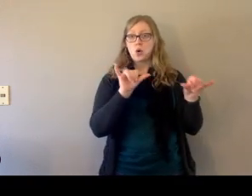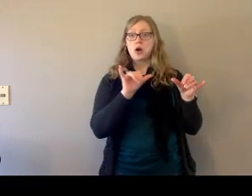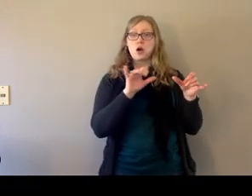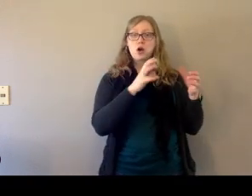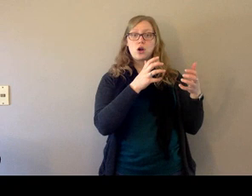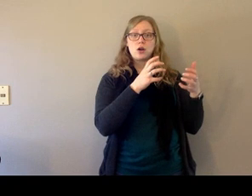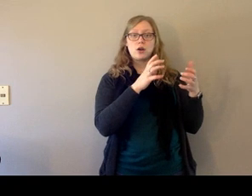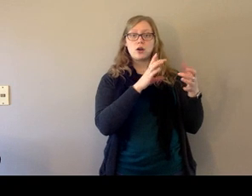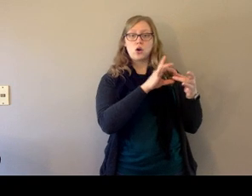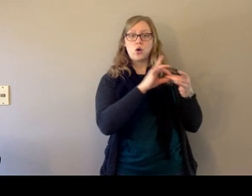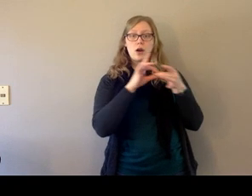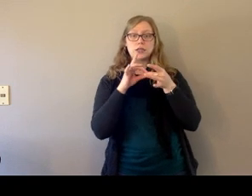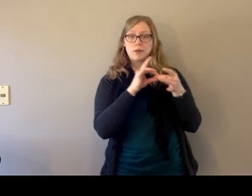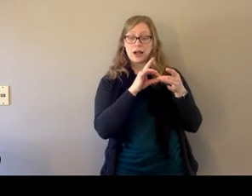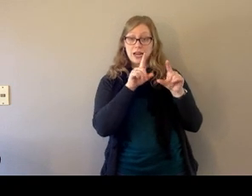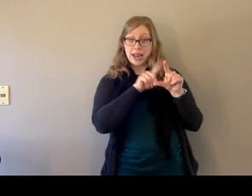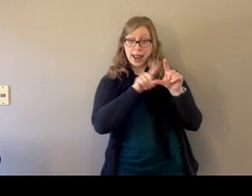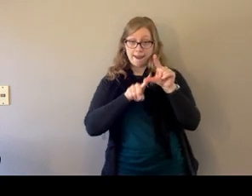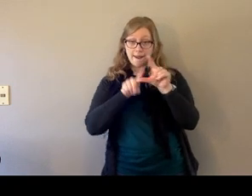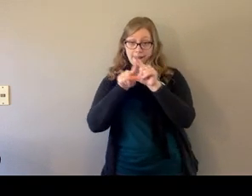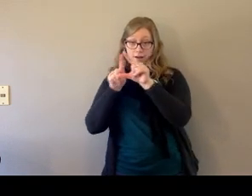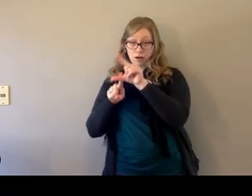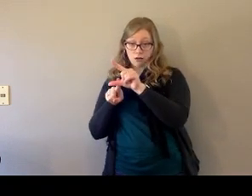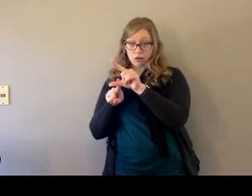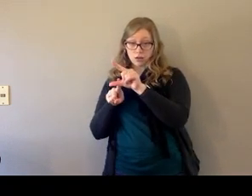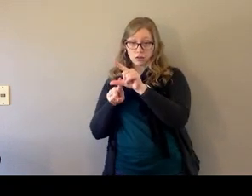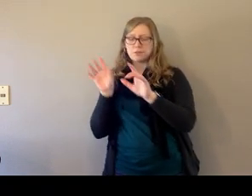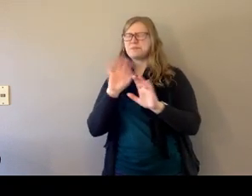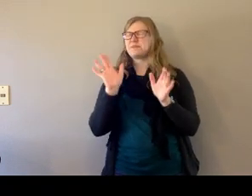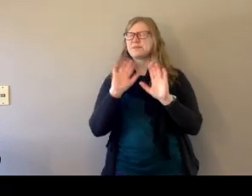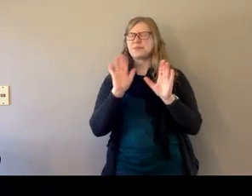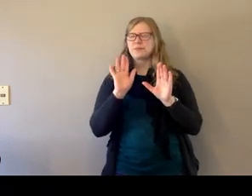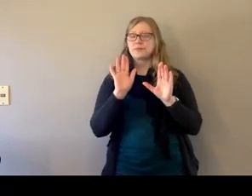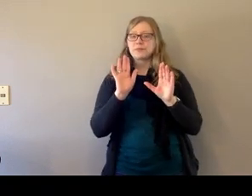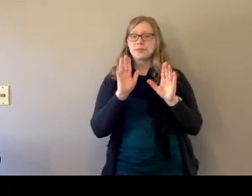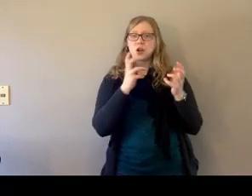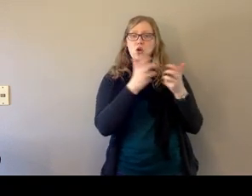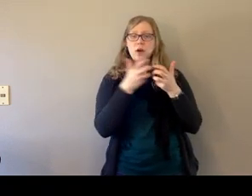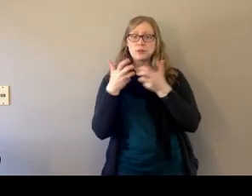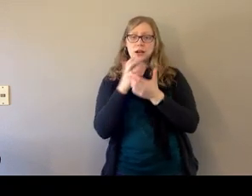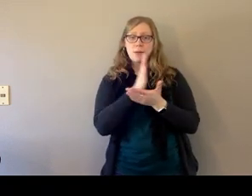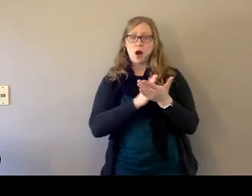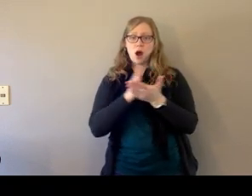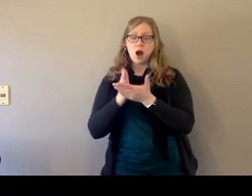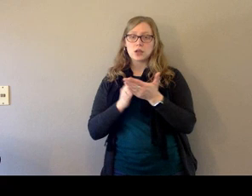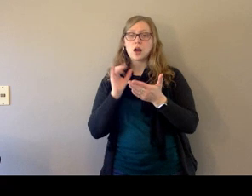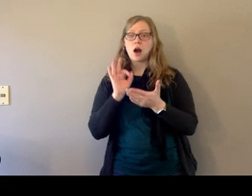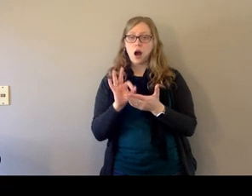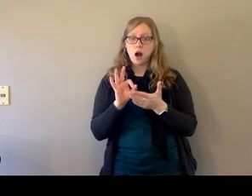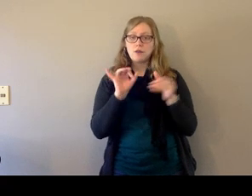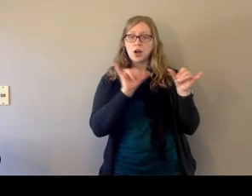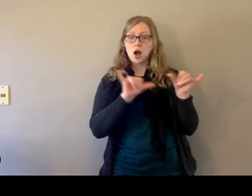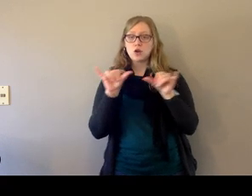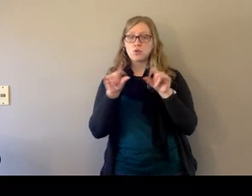angles or corresponding parts of congruent triangles, are congruent.